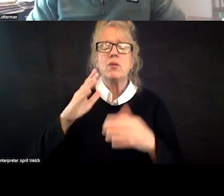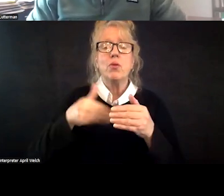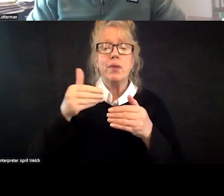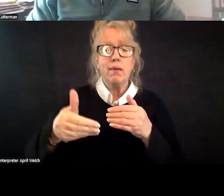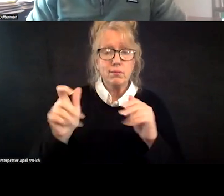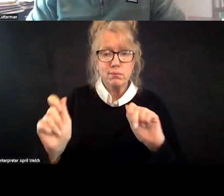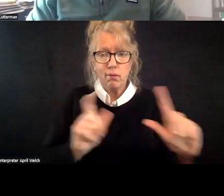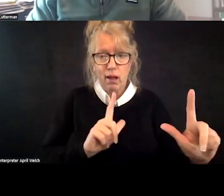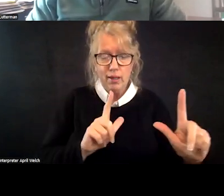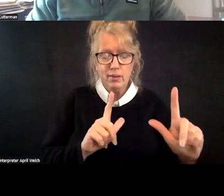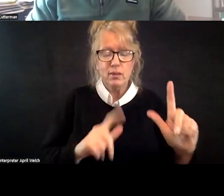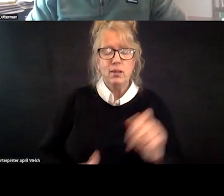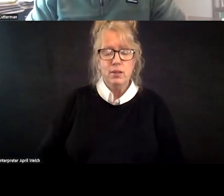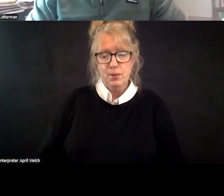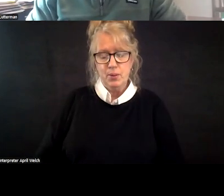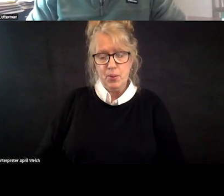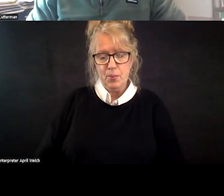slide, is